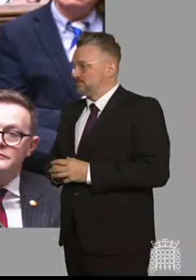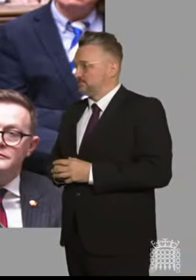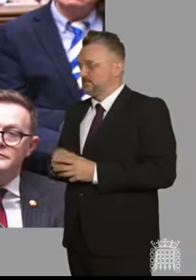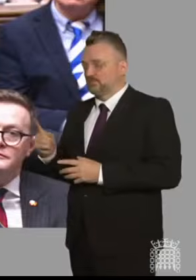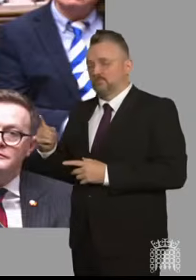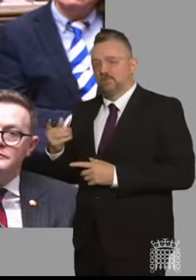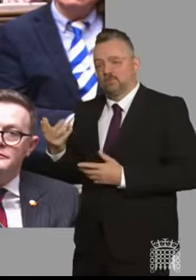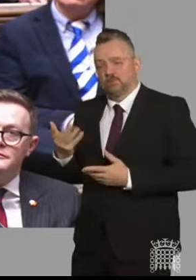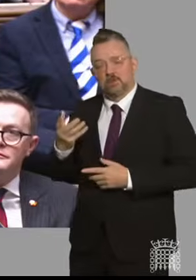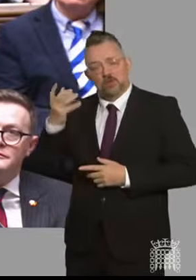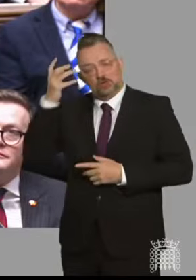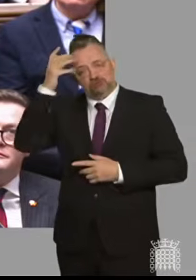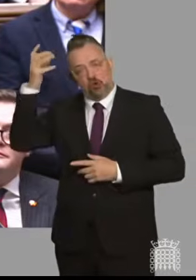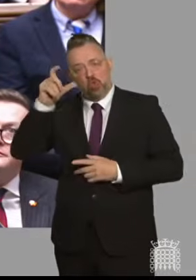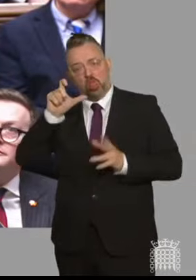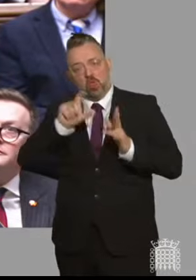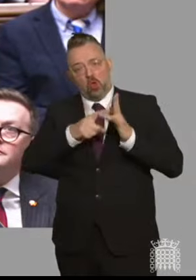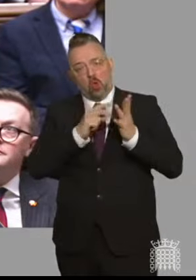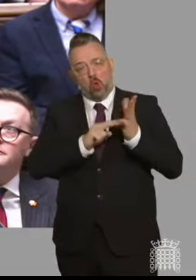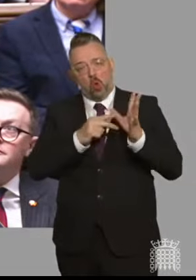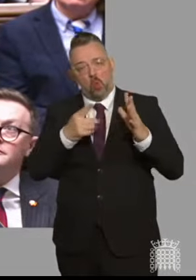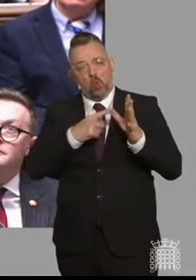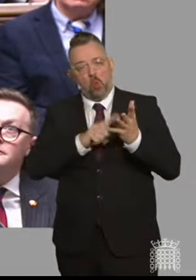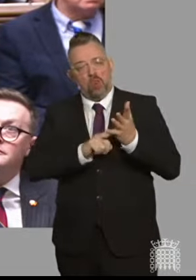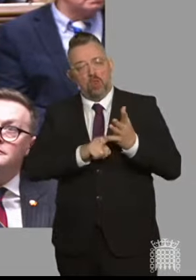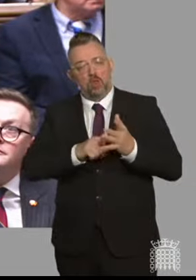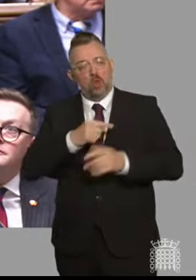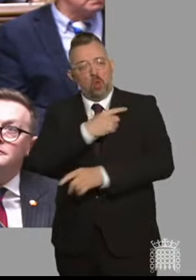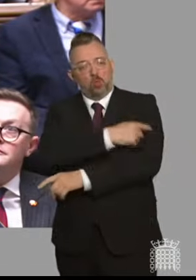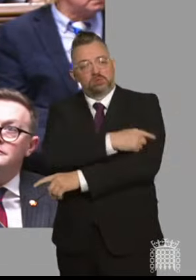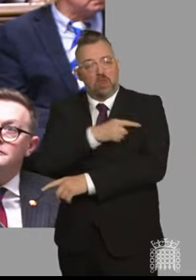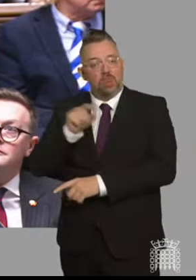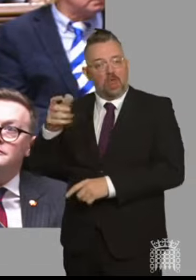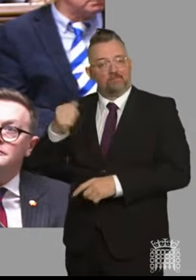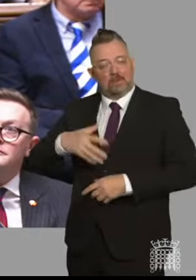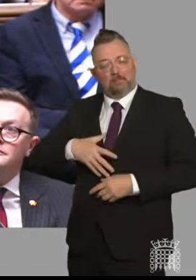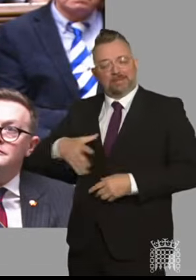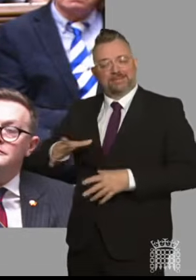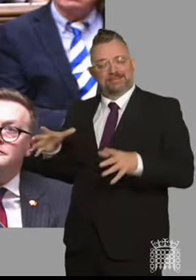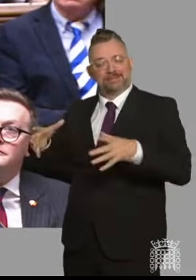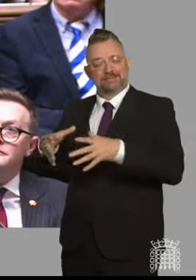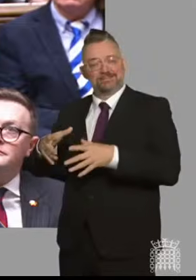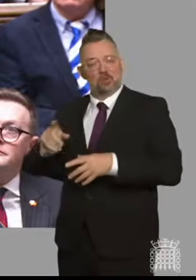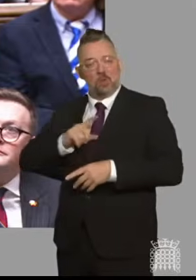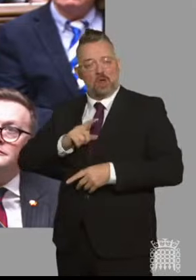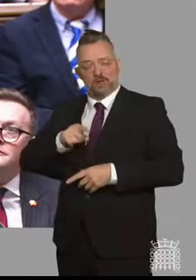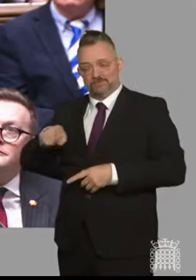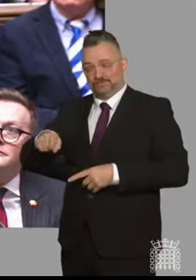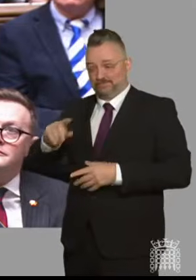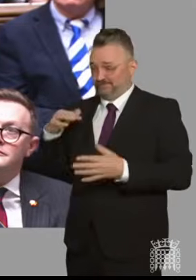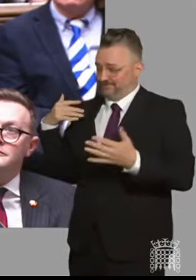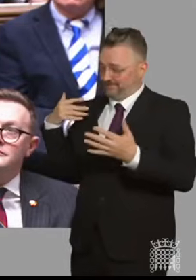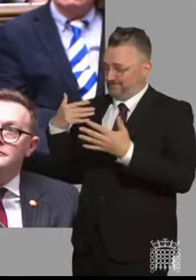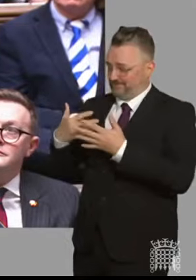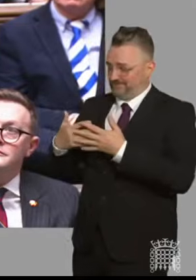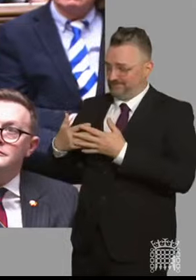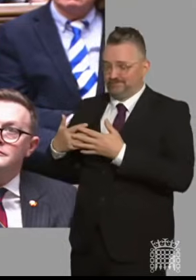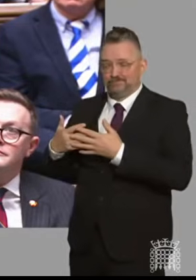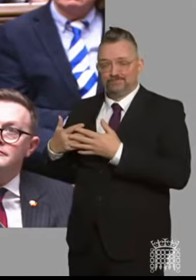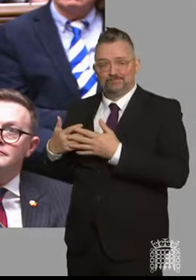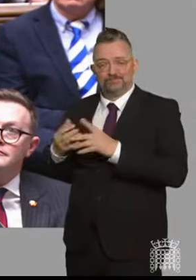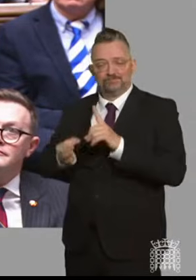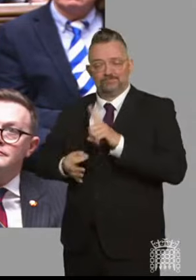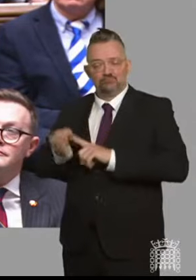their outstanding work they've done to improve maternity services over the last few years? Their sheer hard work, along with the coming new Women and